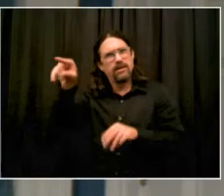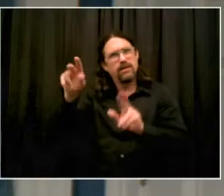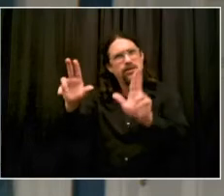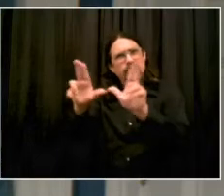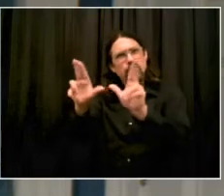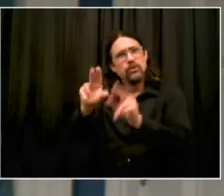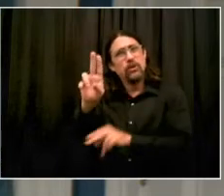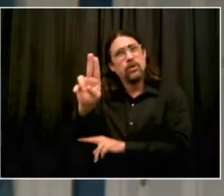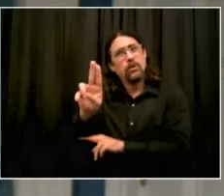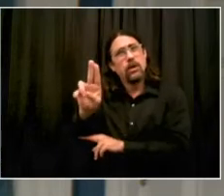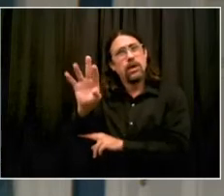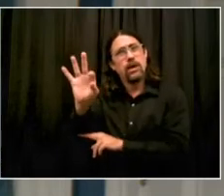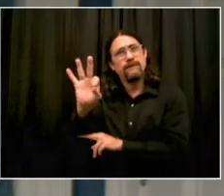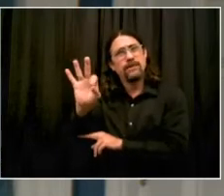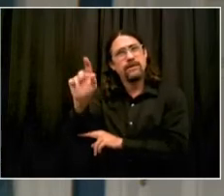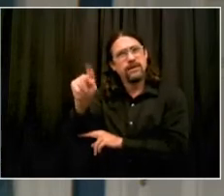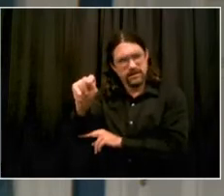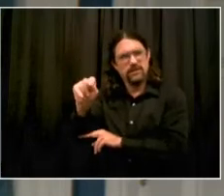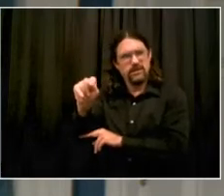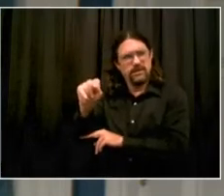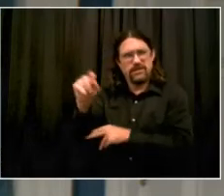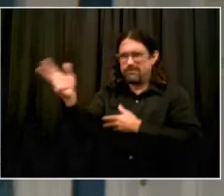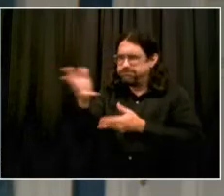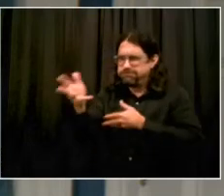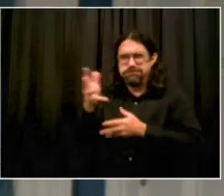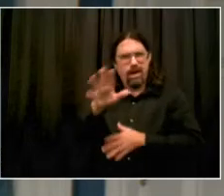for today goes to Jeff Mays from the New York Times.